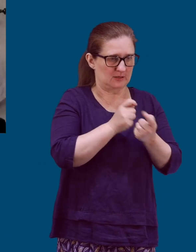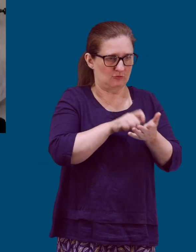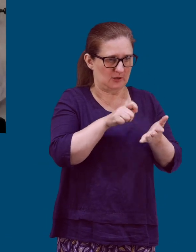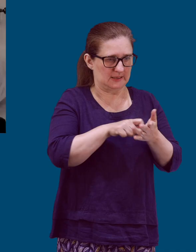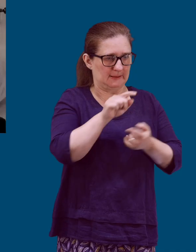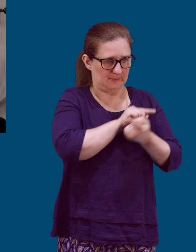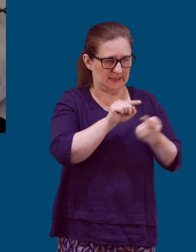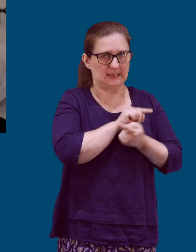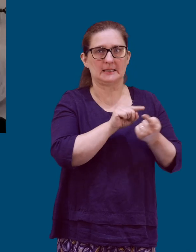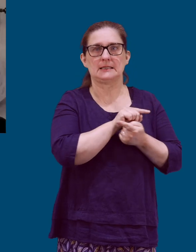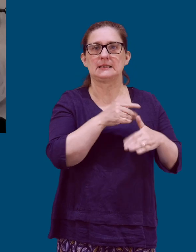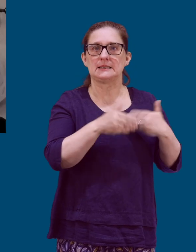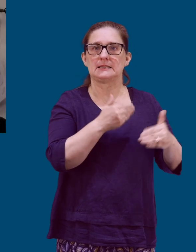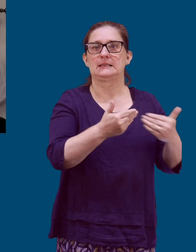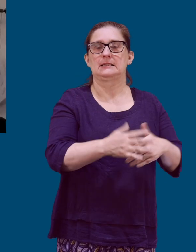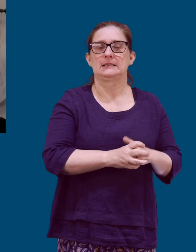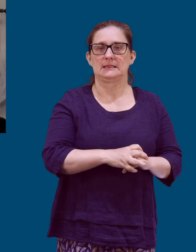meetings, acceptance.